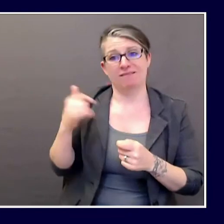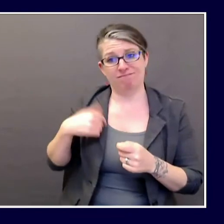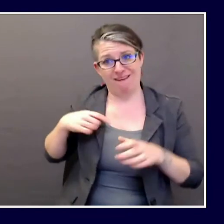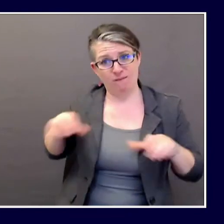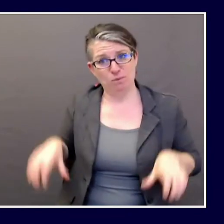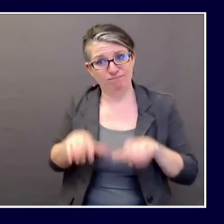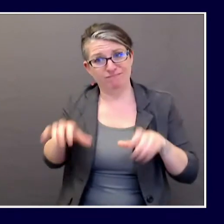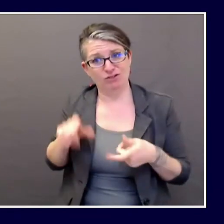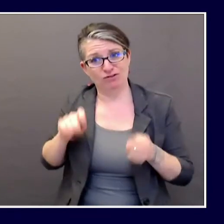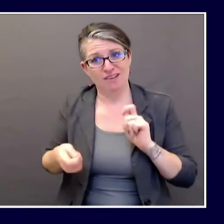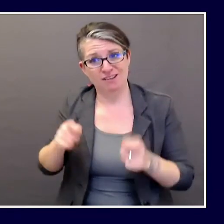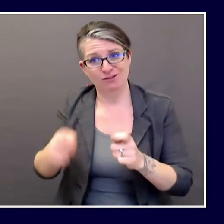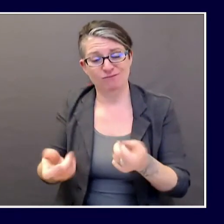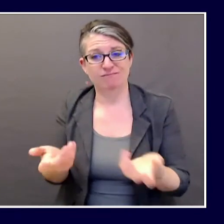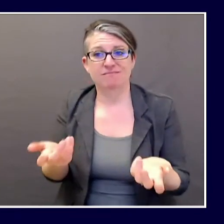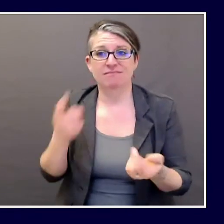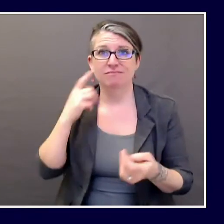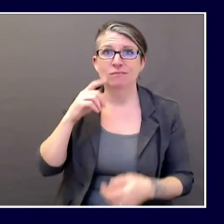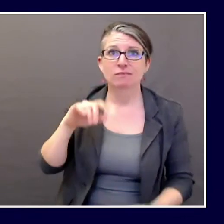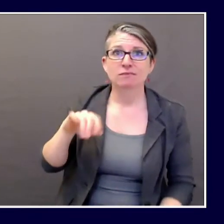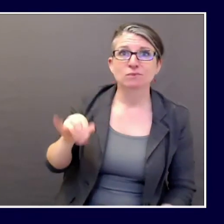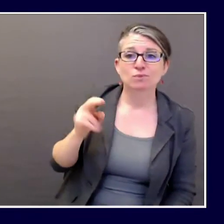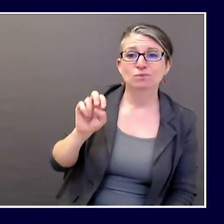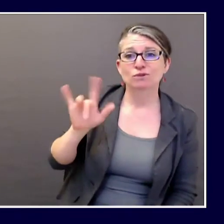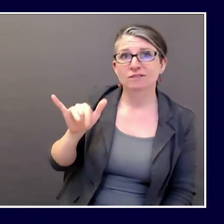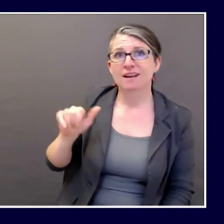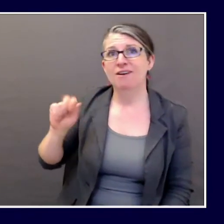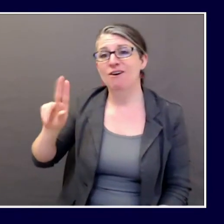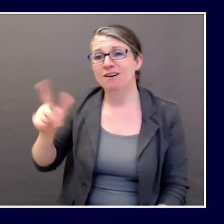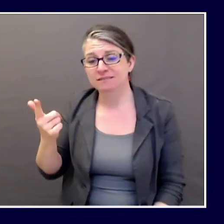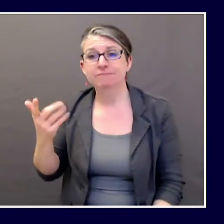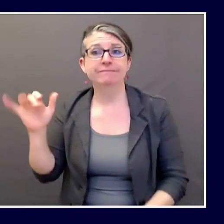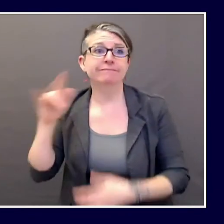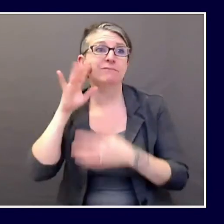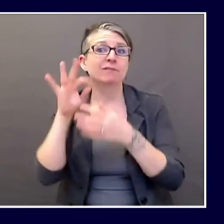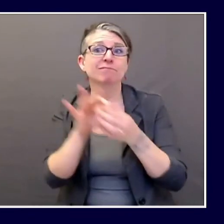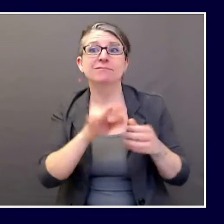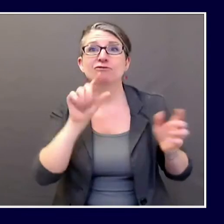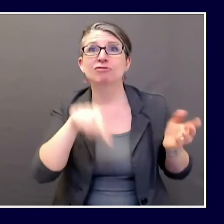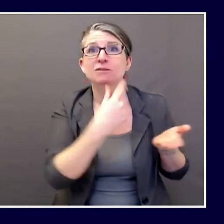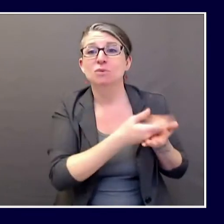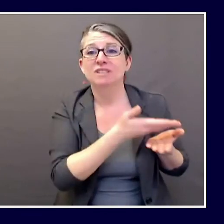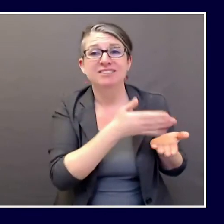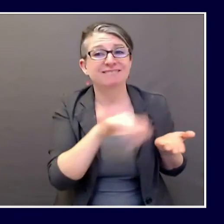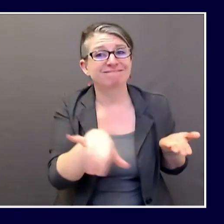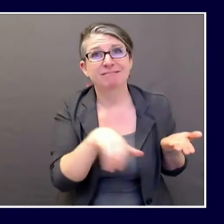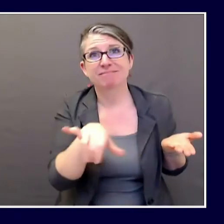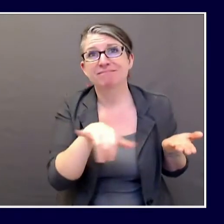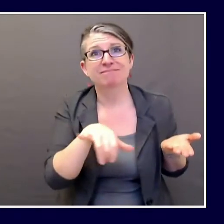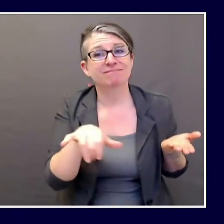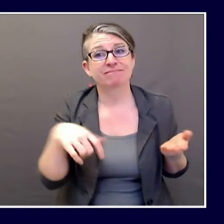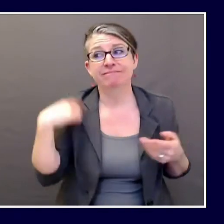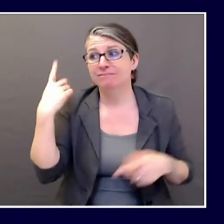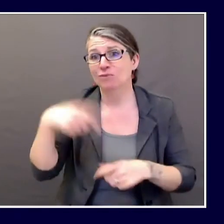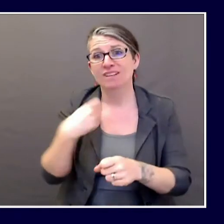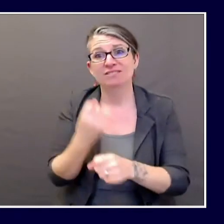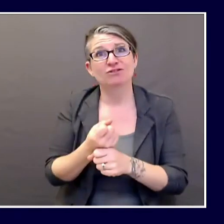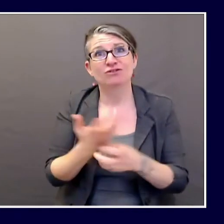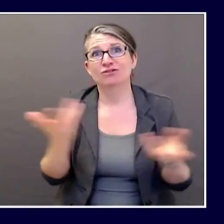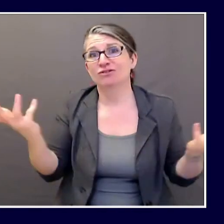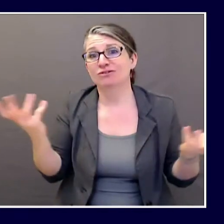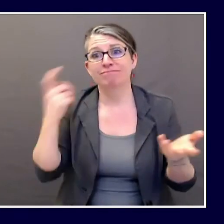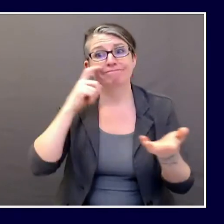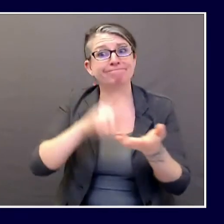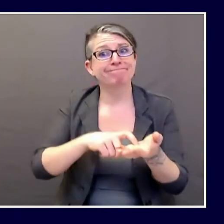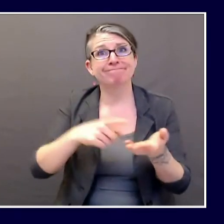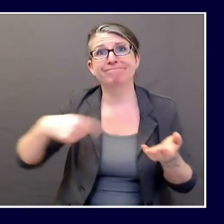has been a good and consistent finding throughout the pandemic. As it relates to Funtown Splashtown